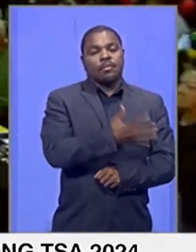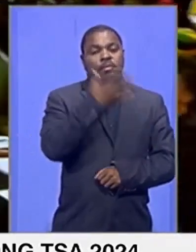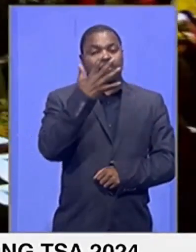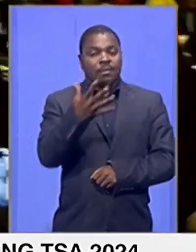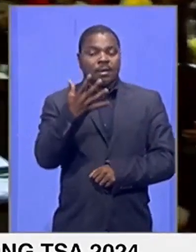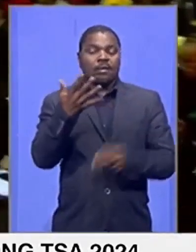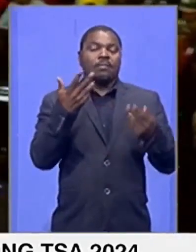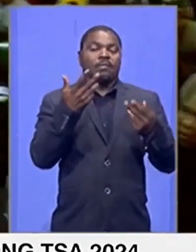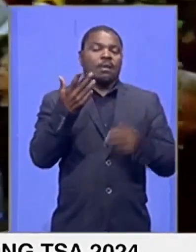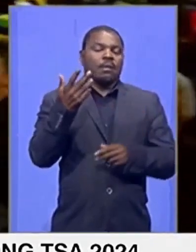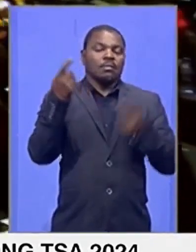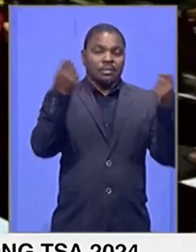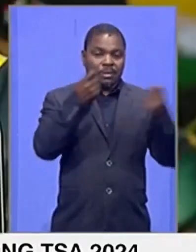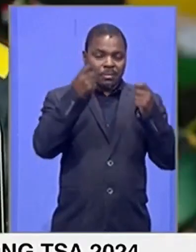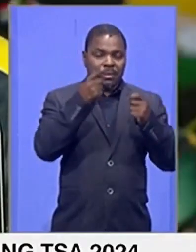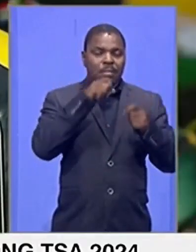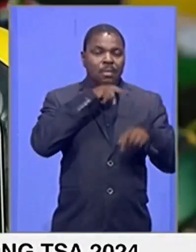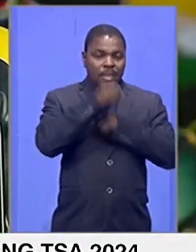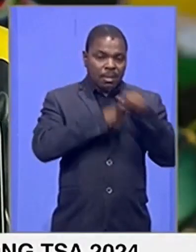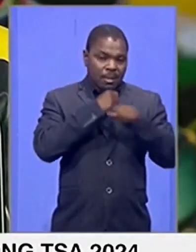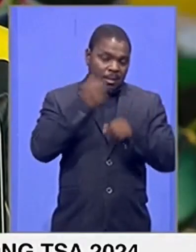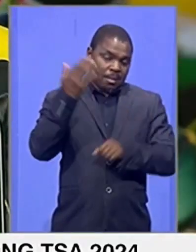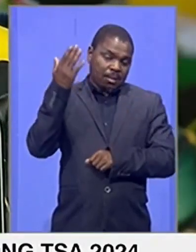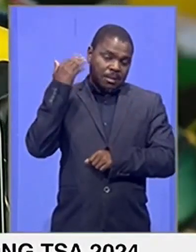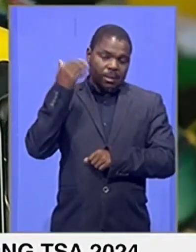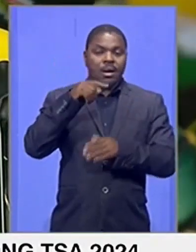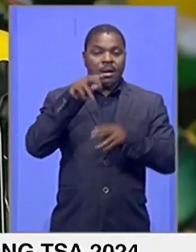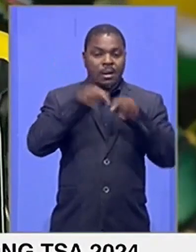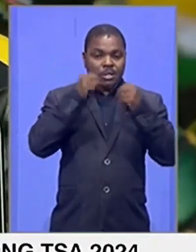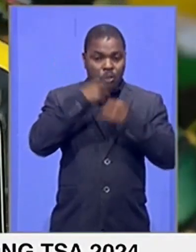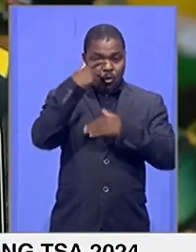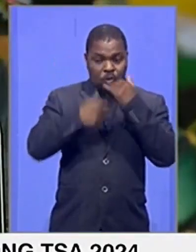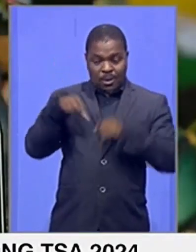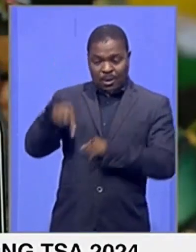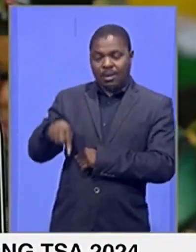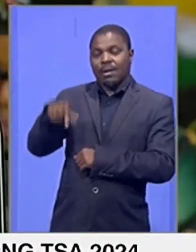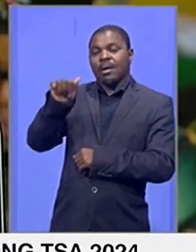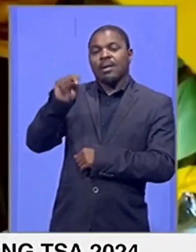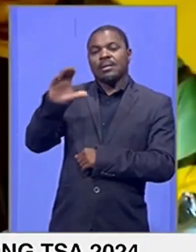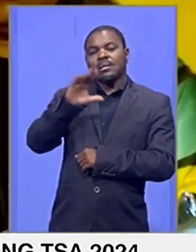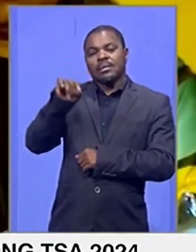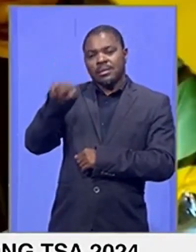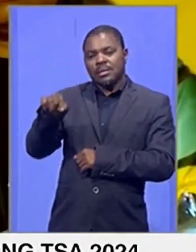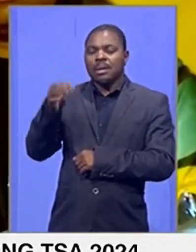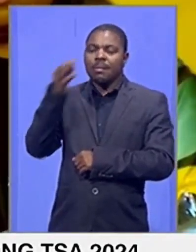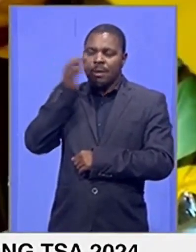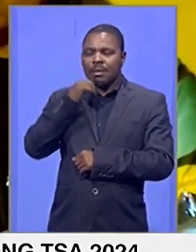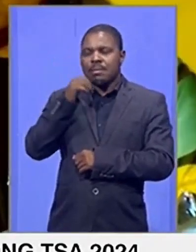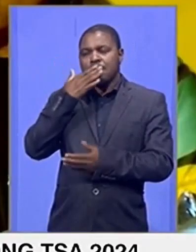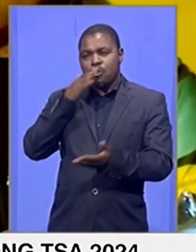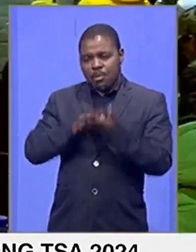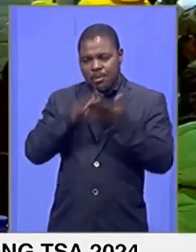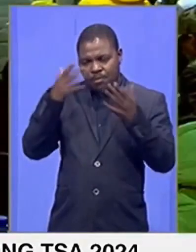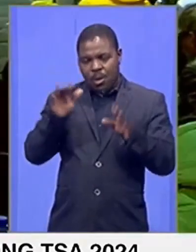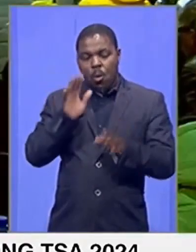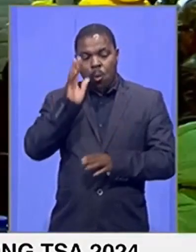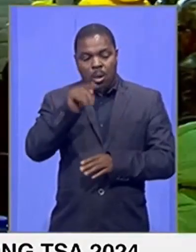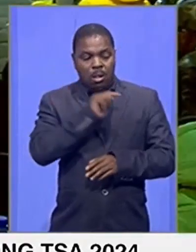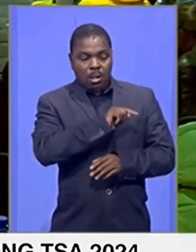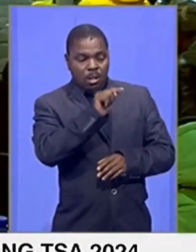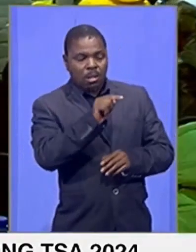55 ngwahola ka Tshitwe, ANC ile ya itlama hore e tla tshwara dikopano le SACP le COSATU